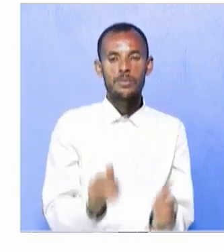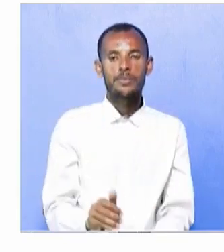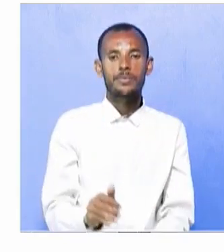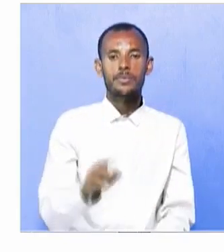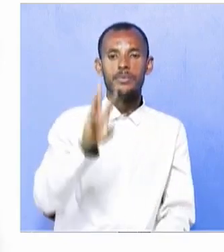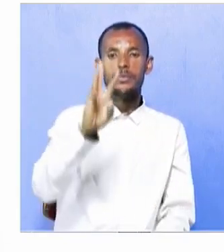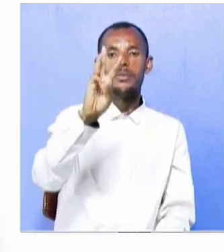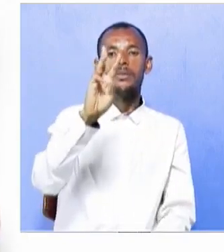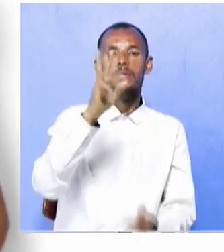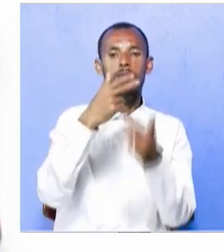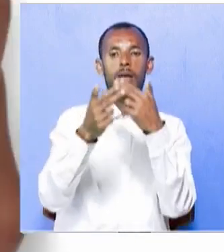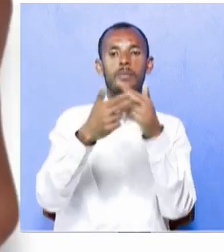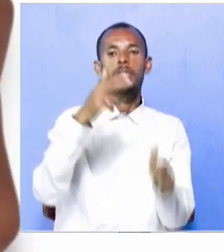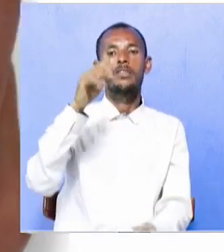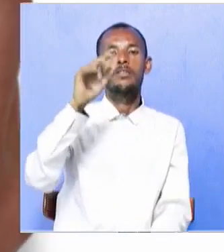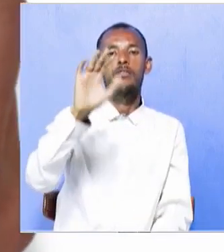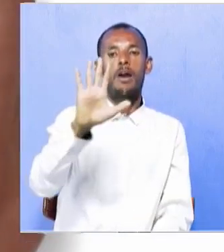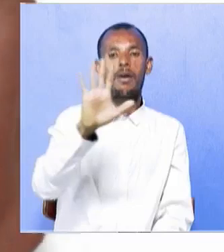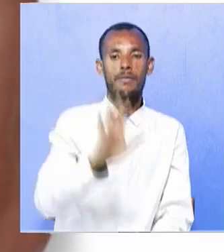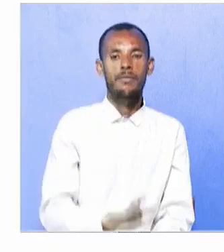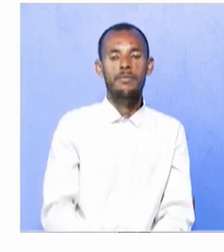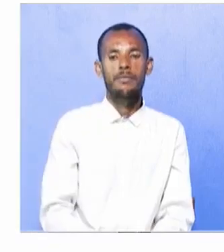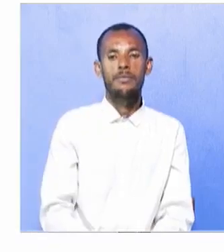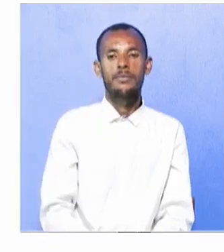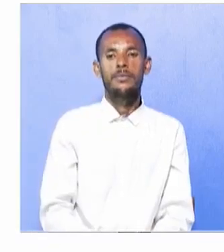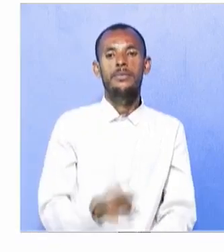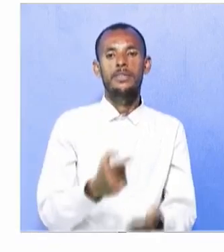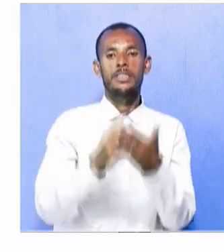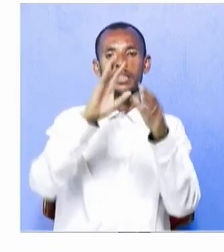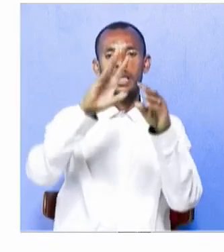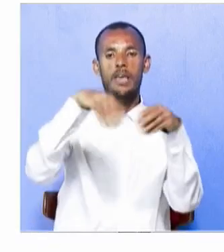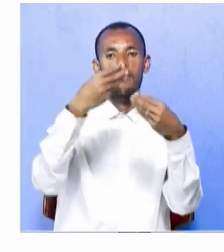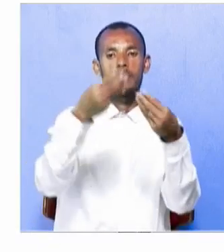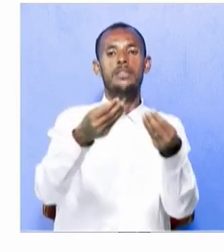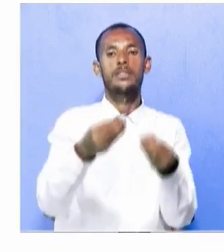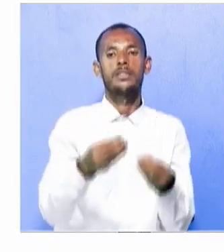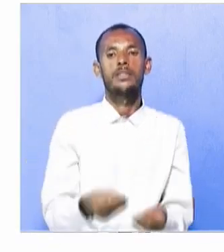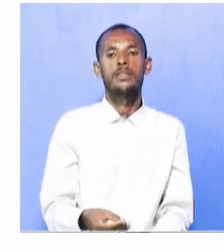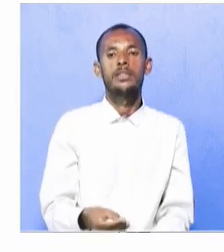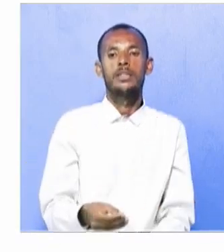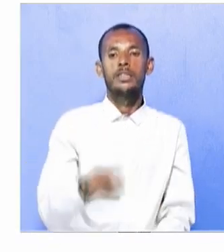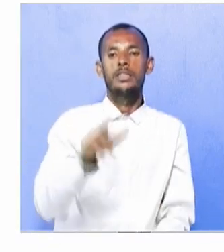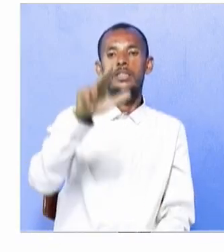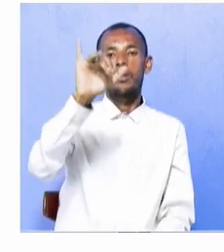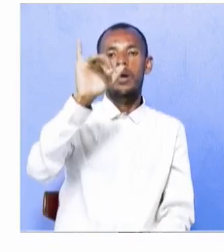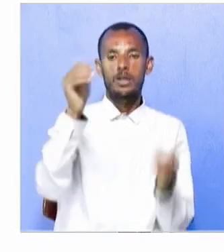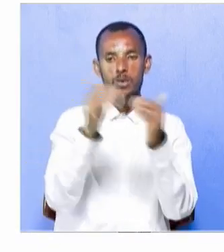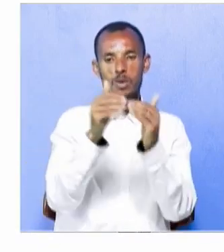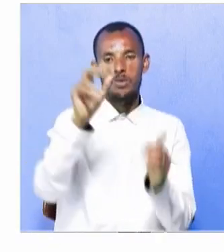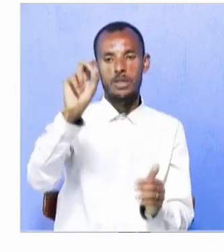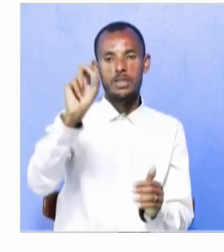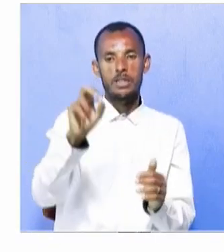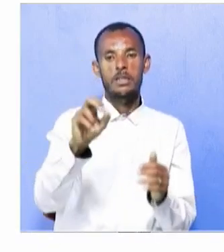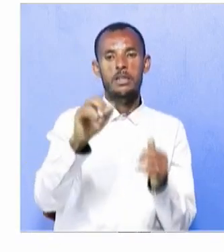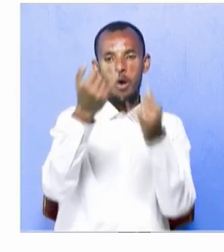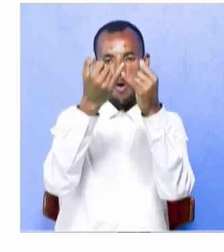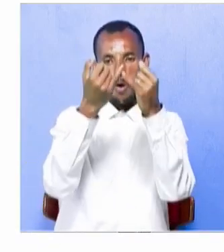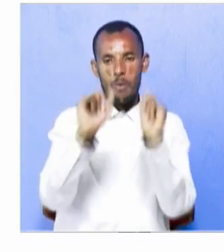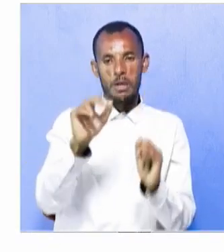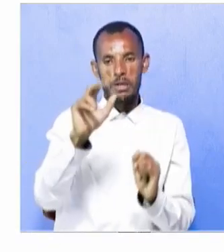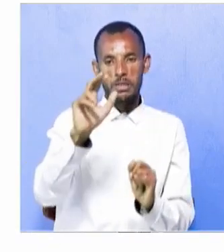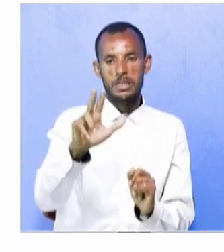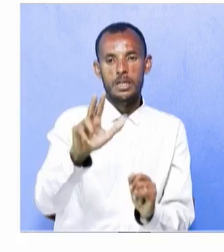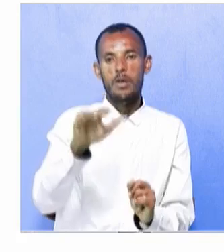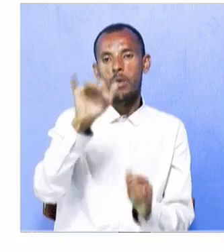6 times 5, okay? This gives us 3y is equal to